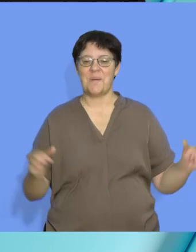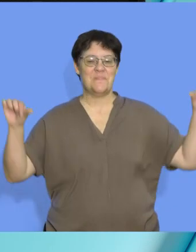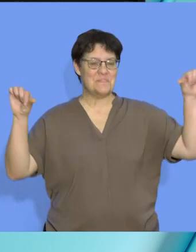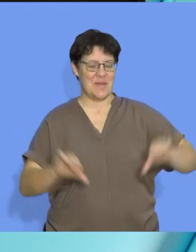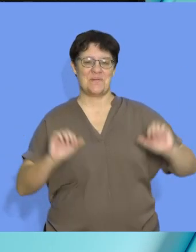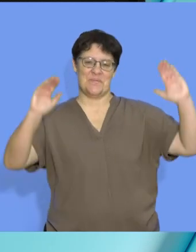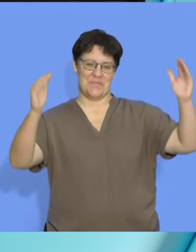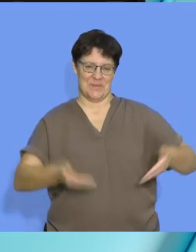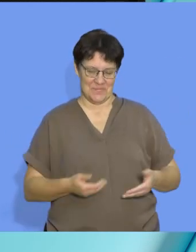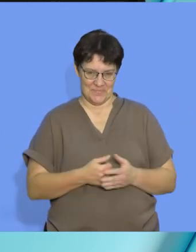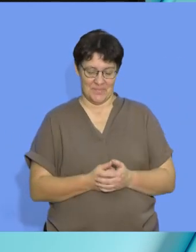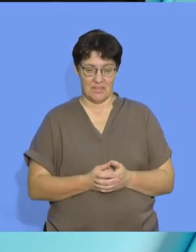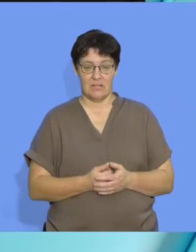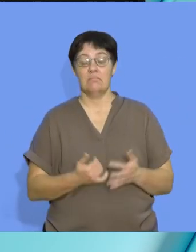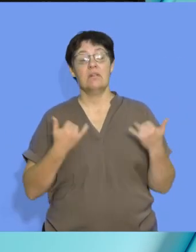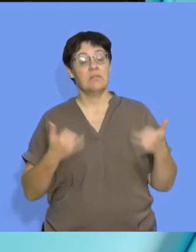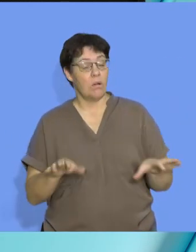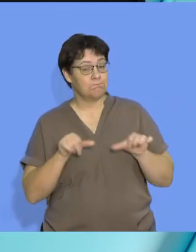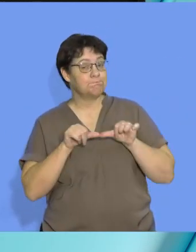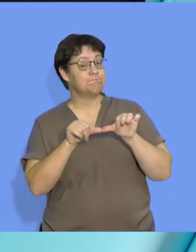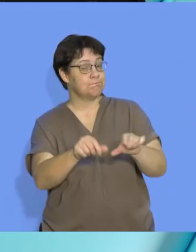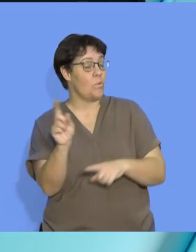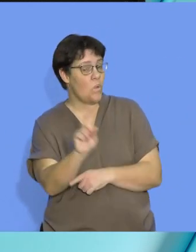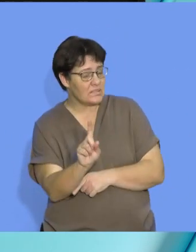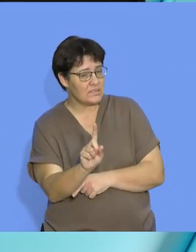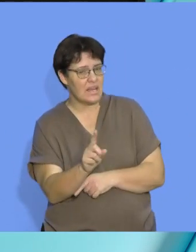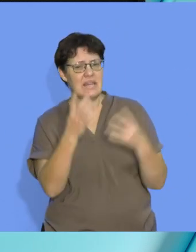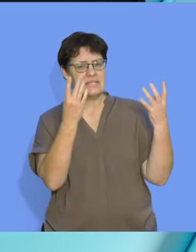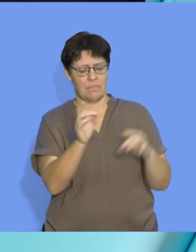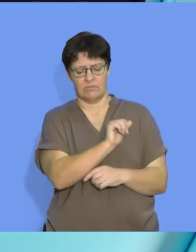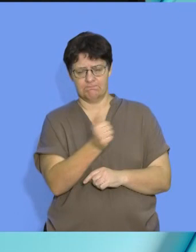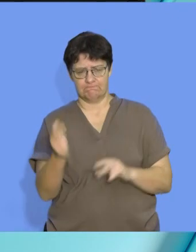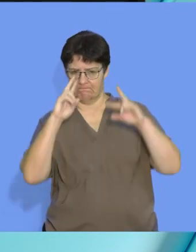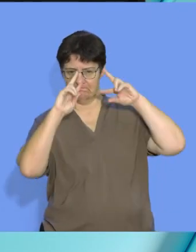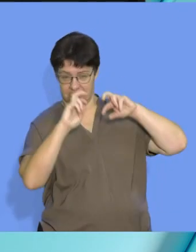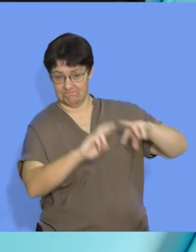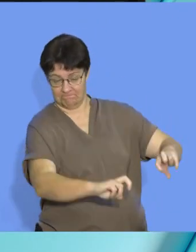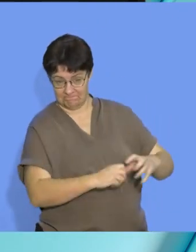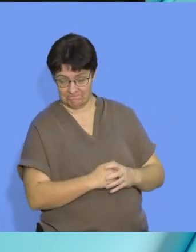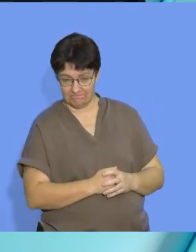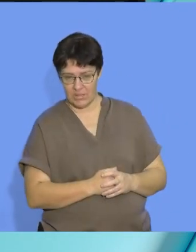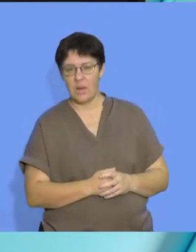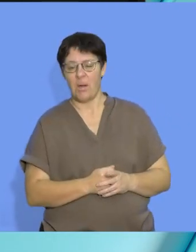Welcome back, everybody. We are going to continue our investigating number sequences lesson with a few more